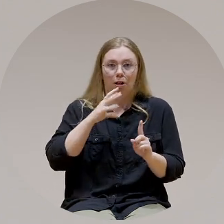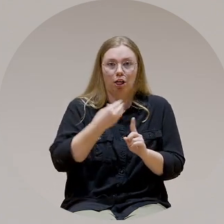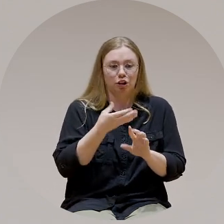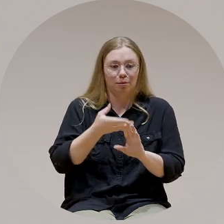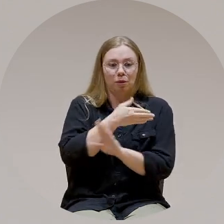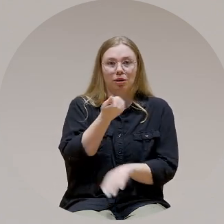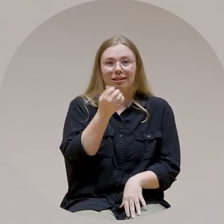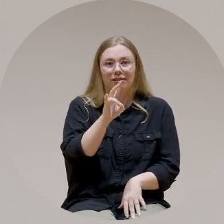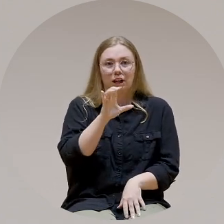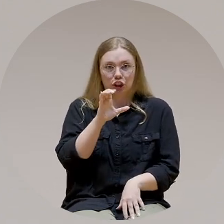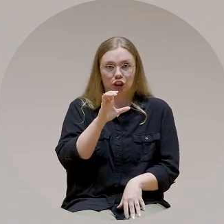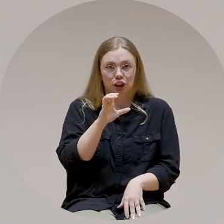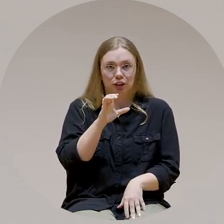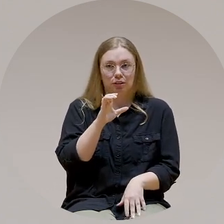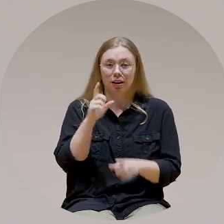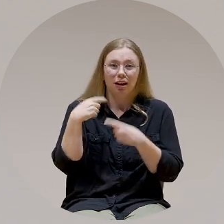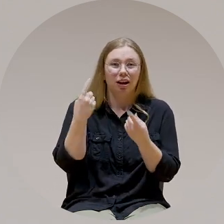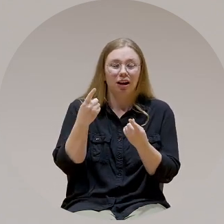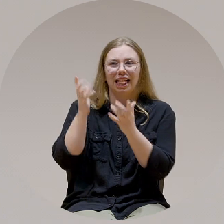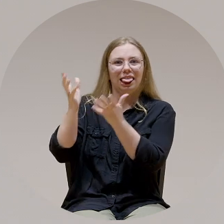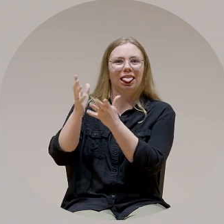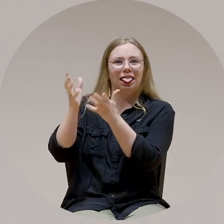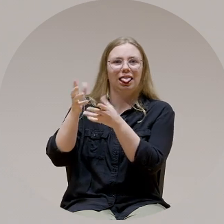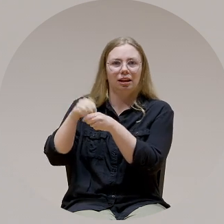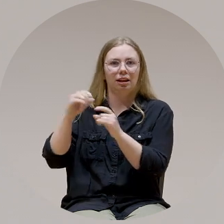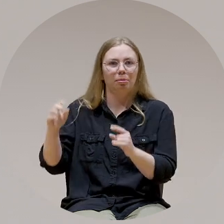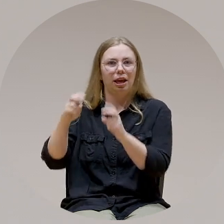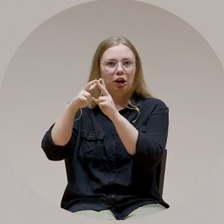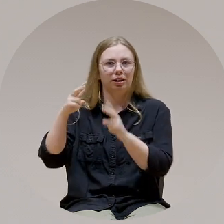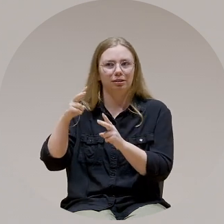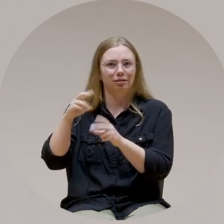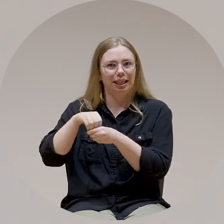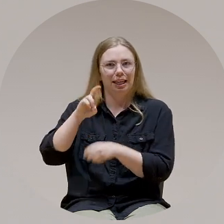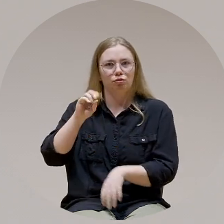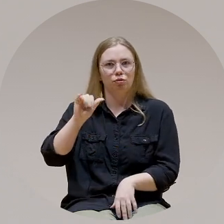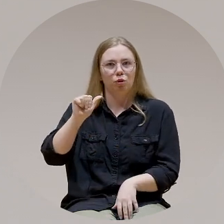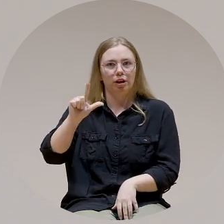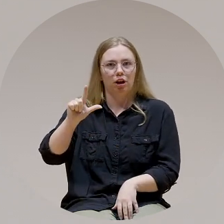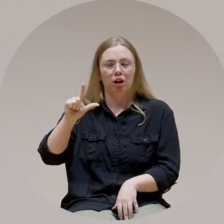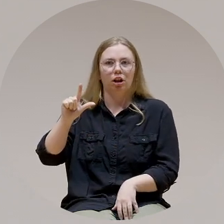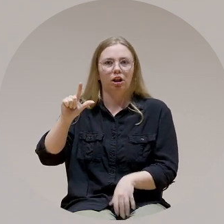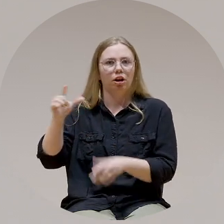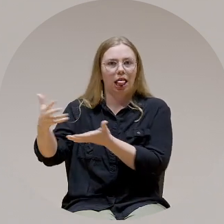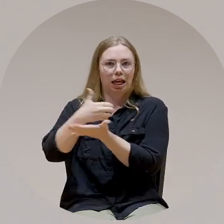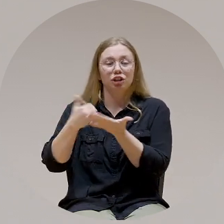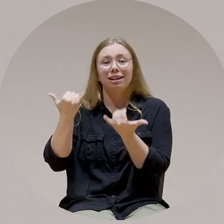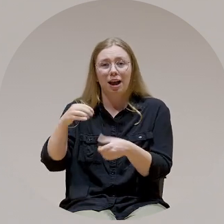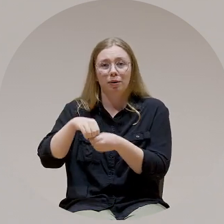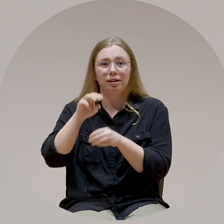and since 1700 has resided in Paris in the royal collection. It's now at the Musée de Quai